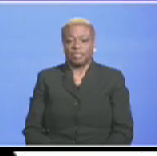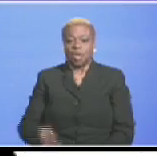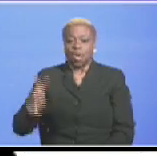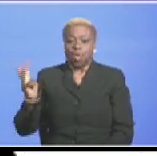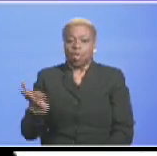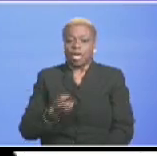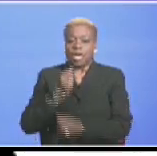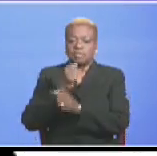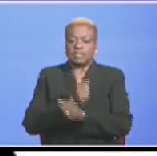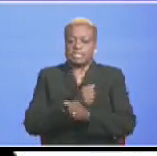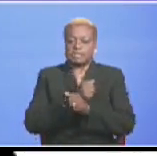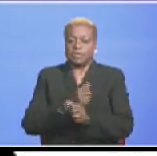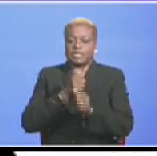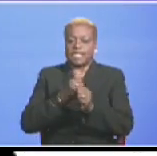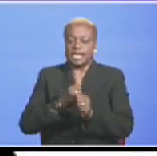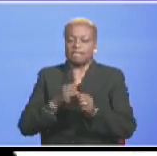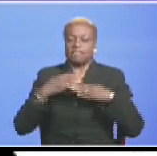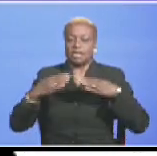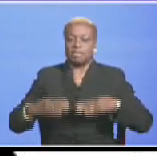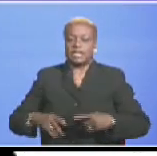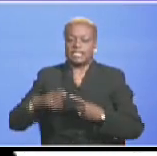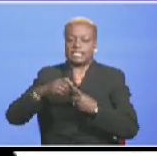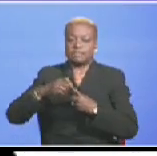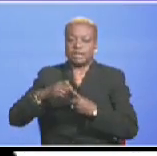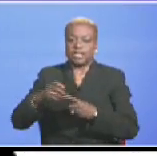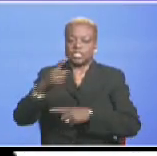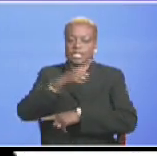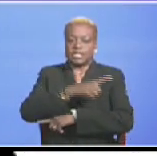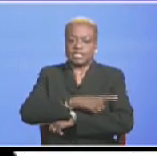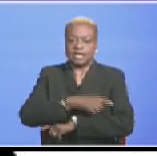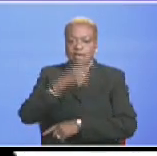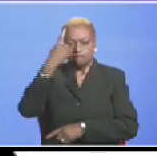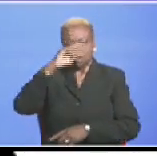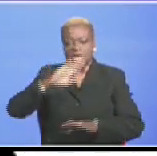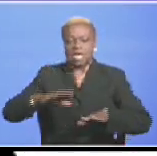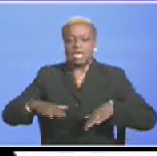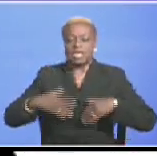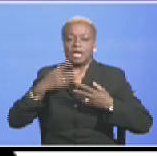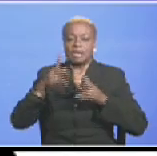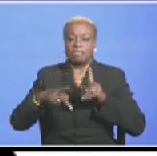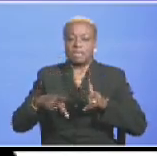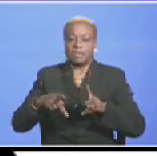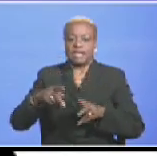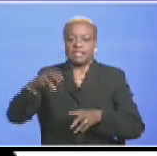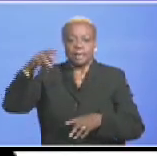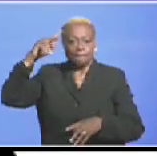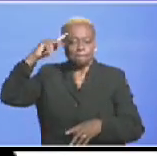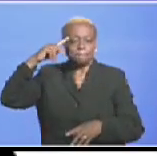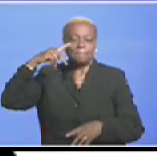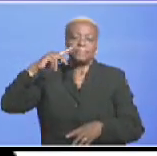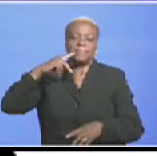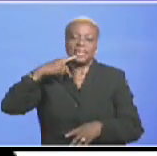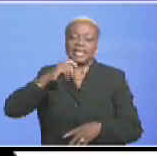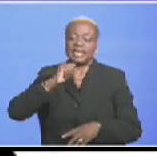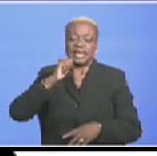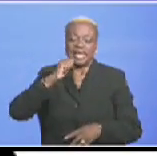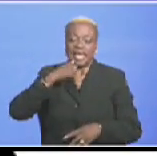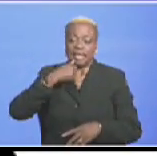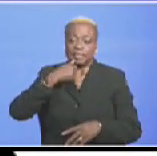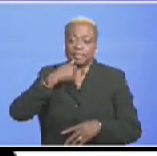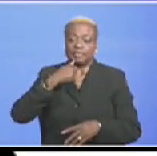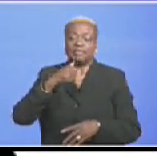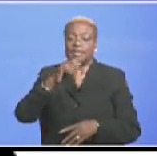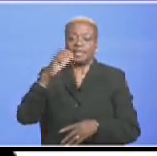Welcome to sports, everybody. A special day for youngsters in the Pineapple Capital as our two world medalists touched down. Amajal Knowles was along for